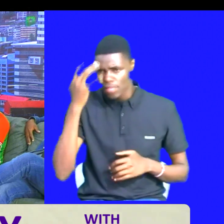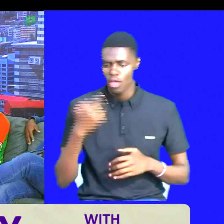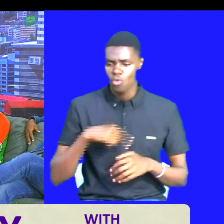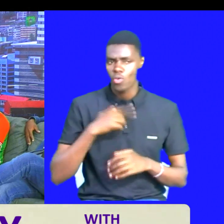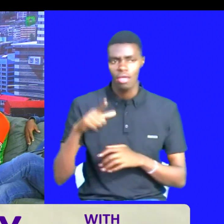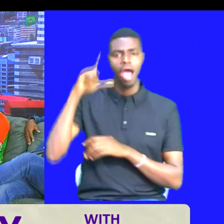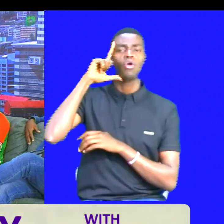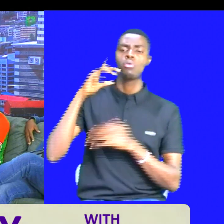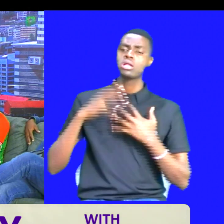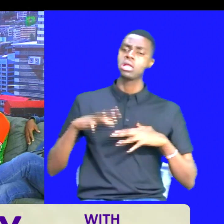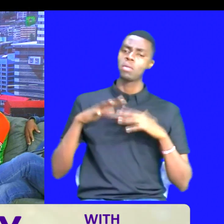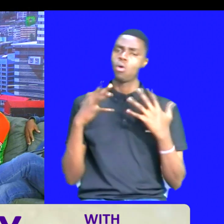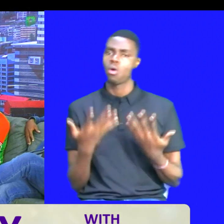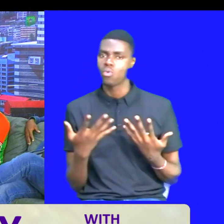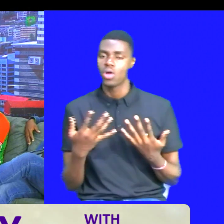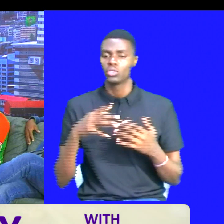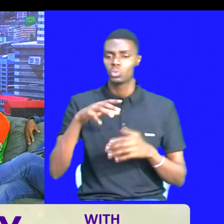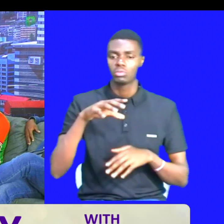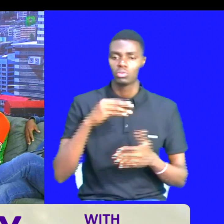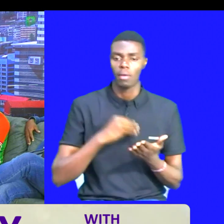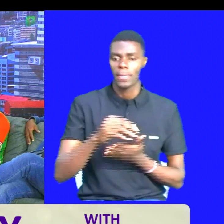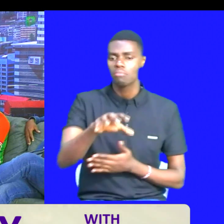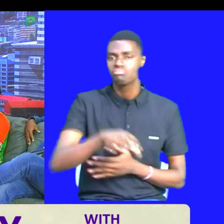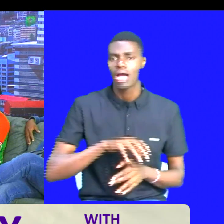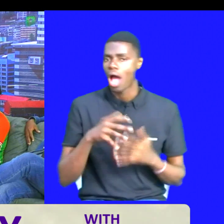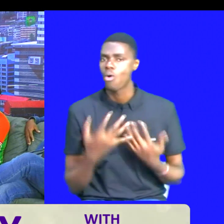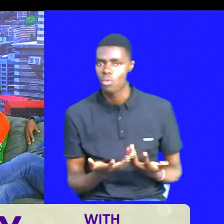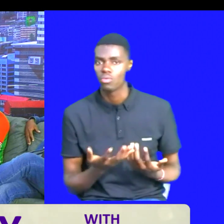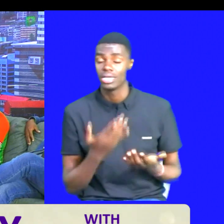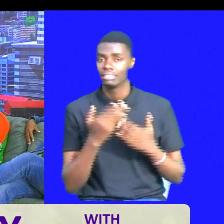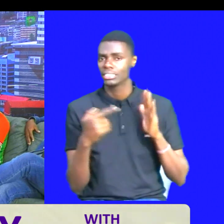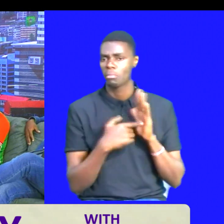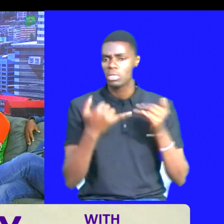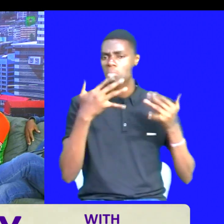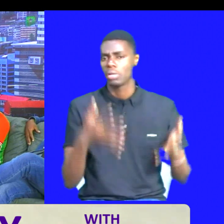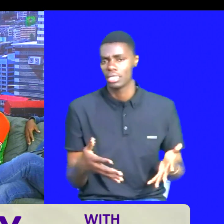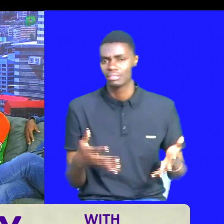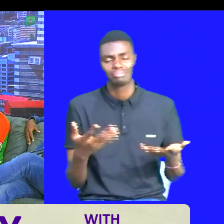accommodate these people? How do we find transport for them? I think at some point players